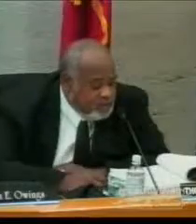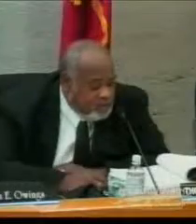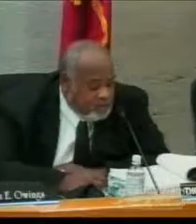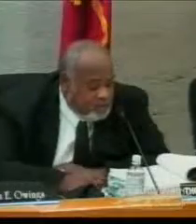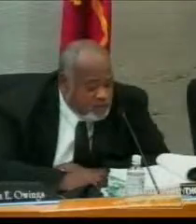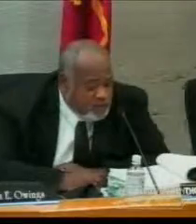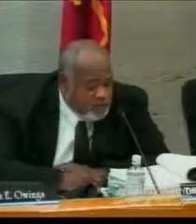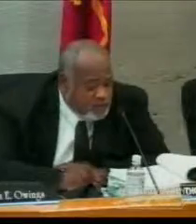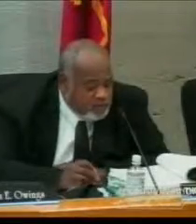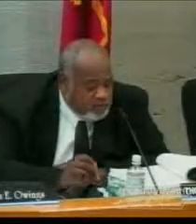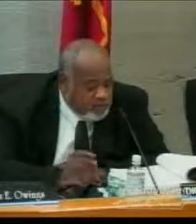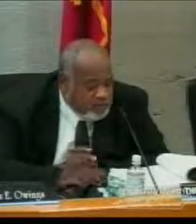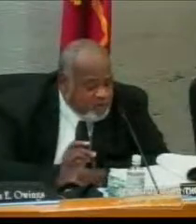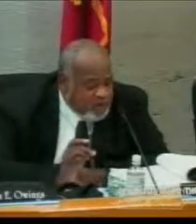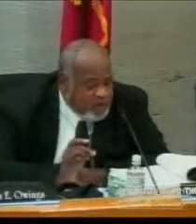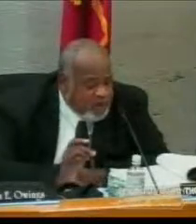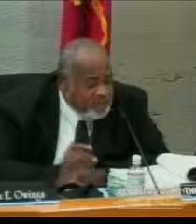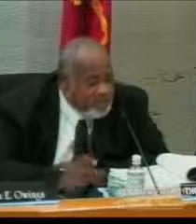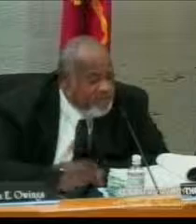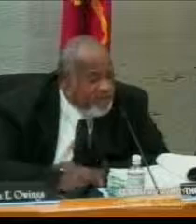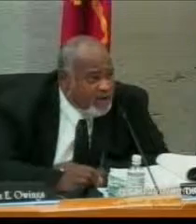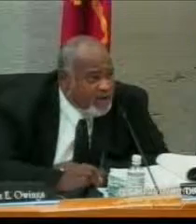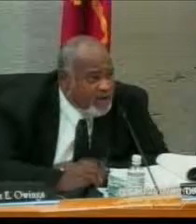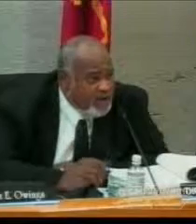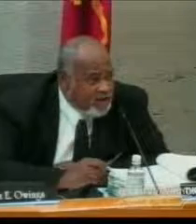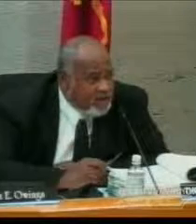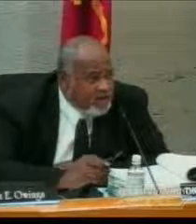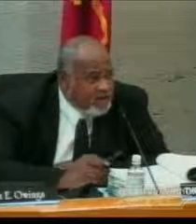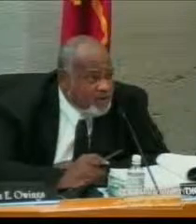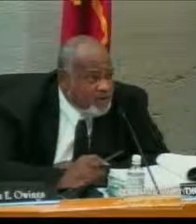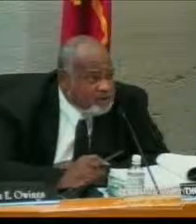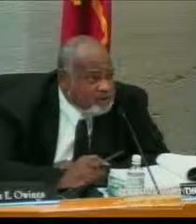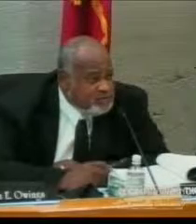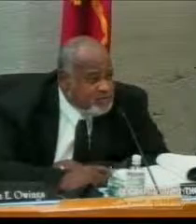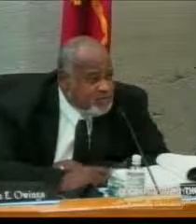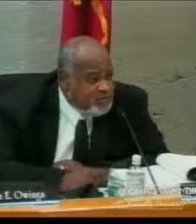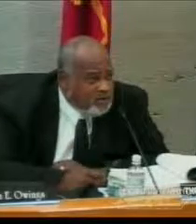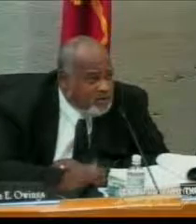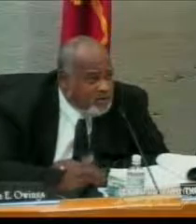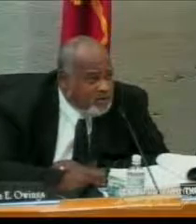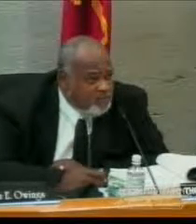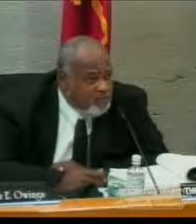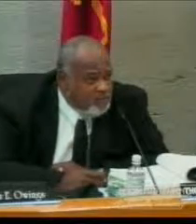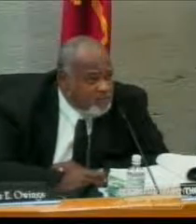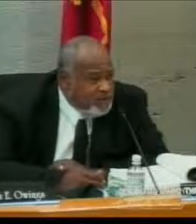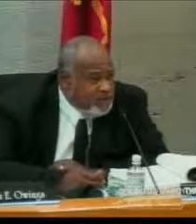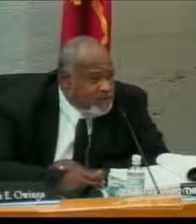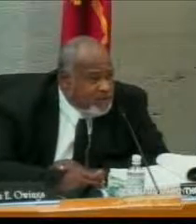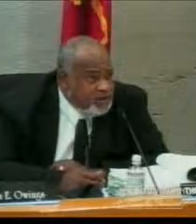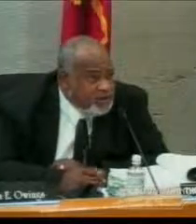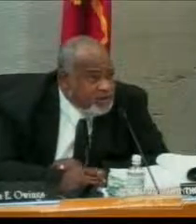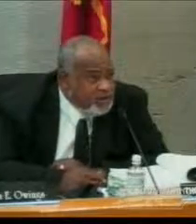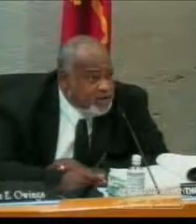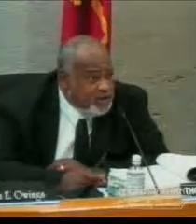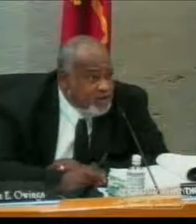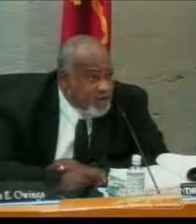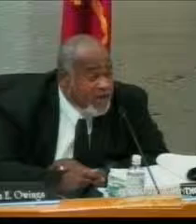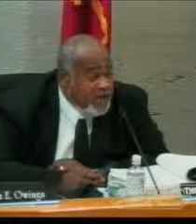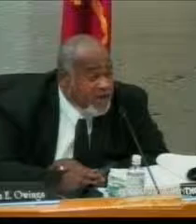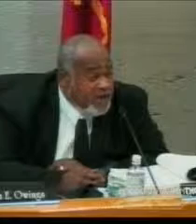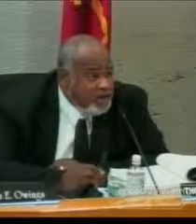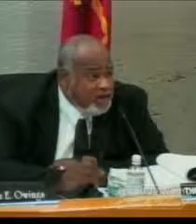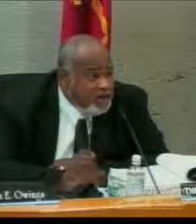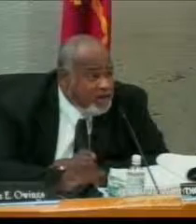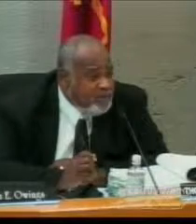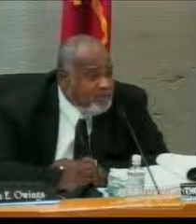after I was treated in the condition I was, if I may say so. Well, I clearly remember that